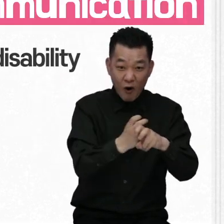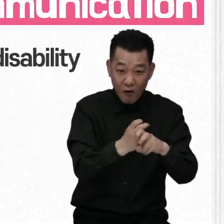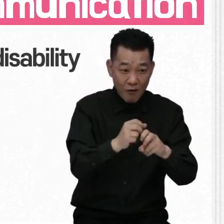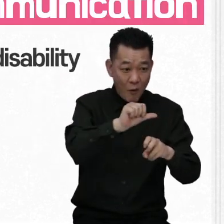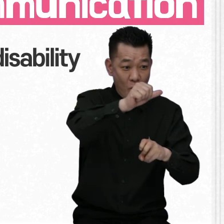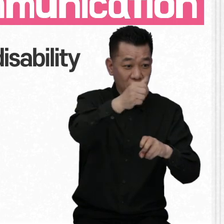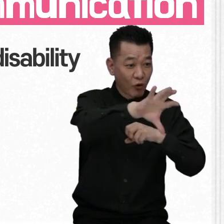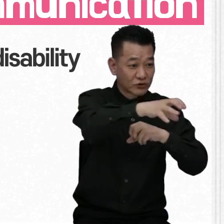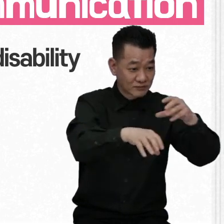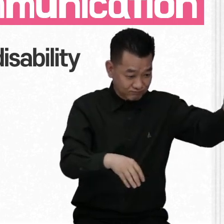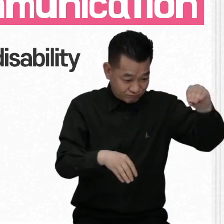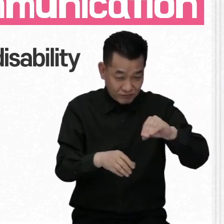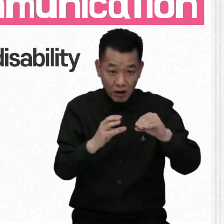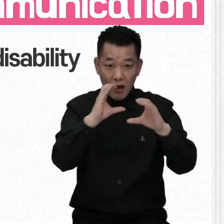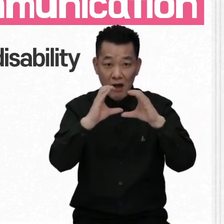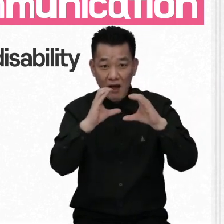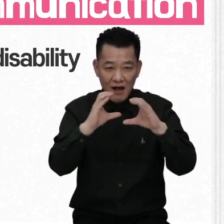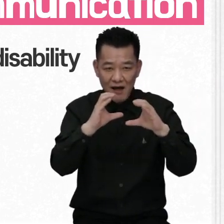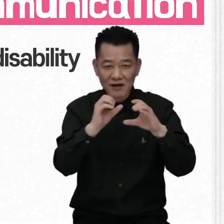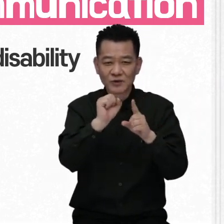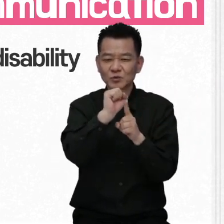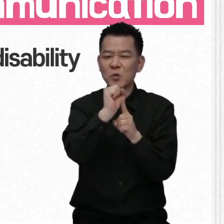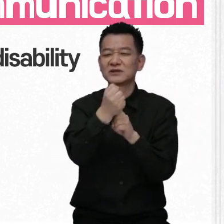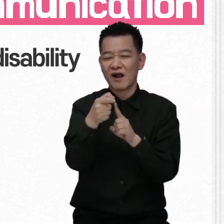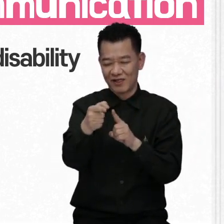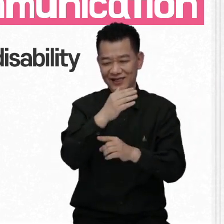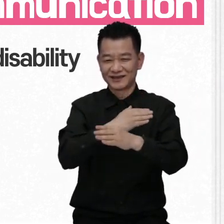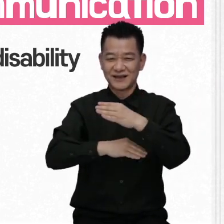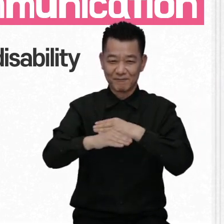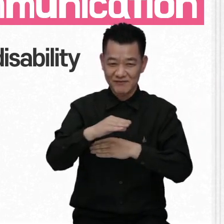difficulties in communication as a social disability.